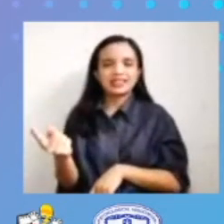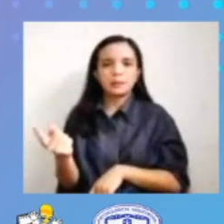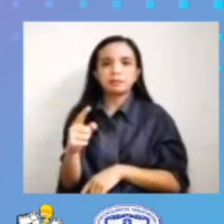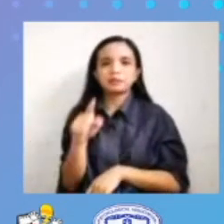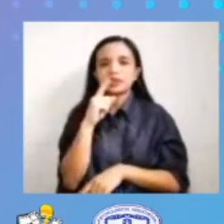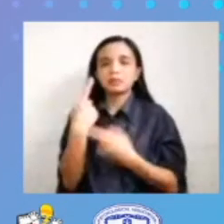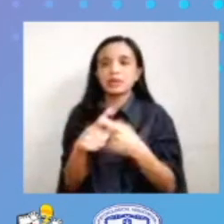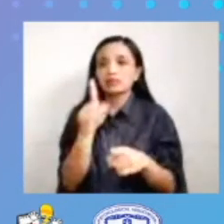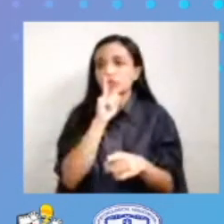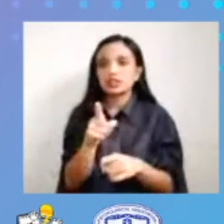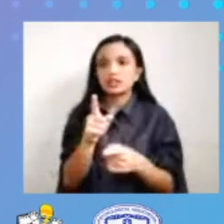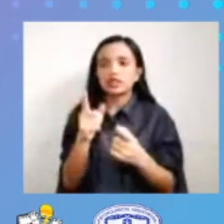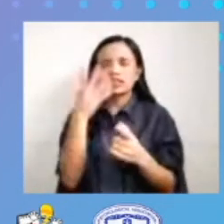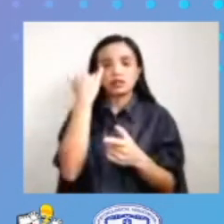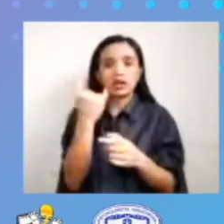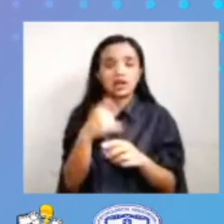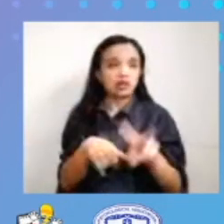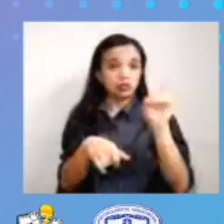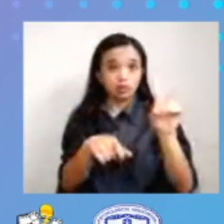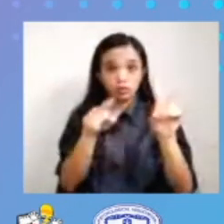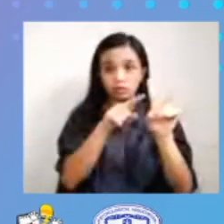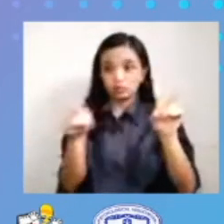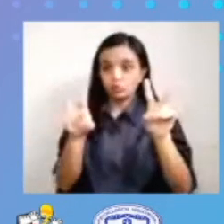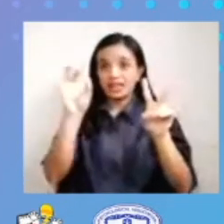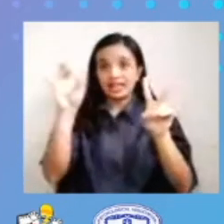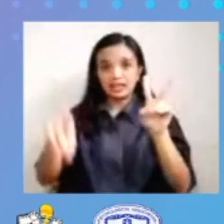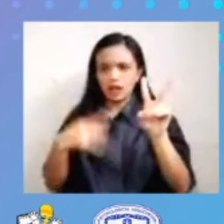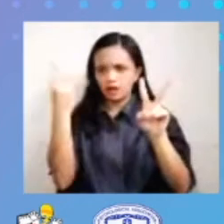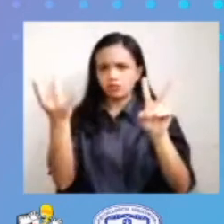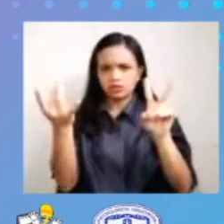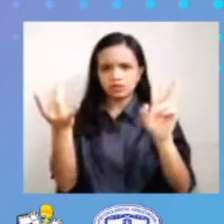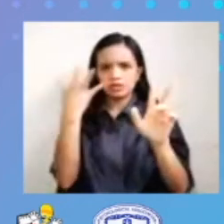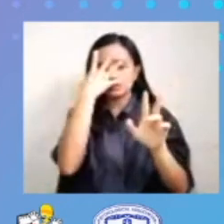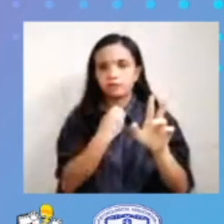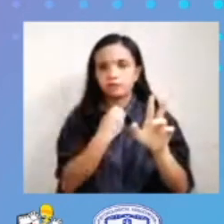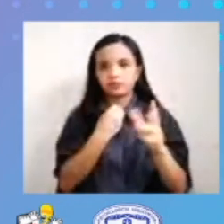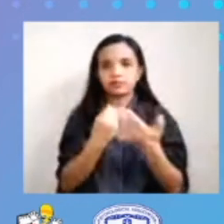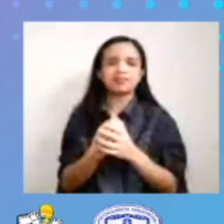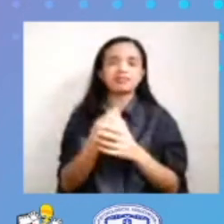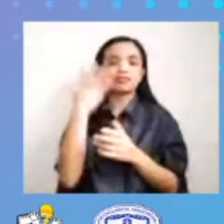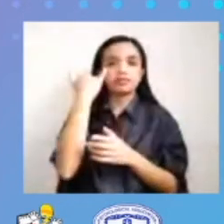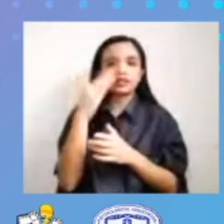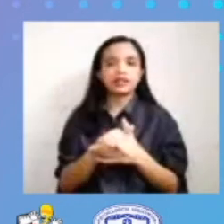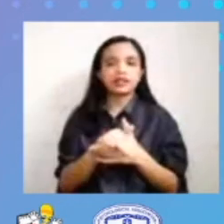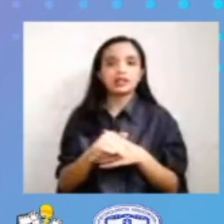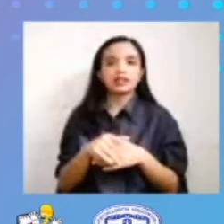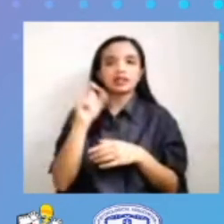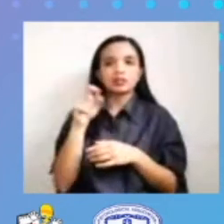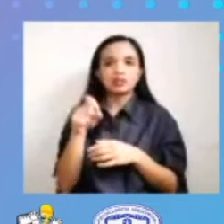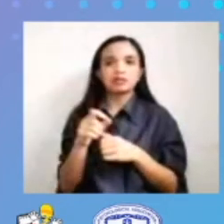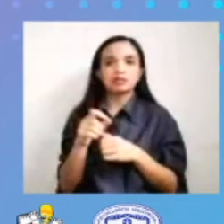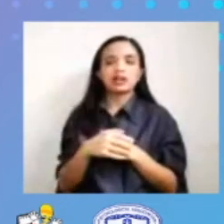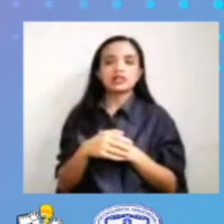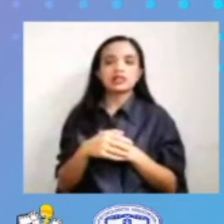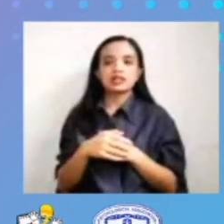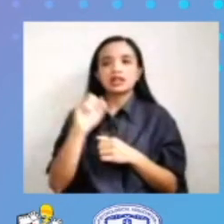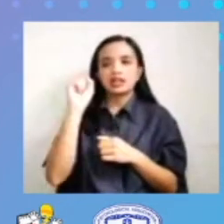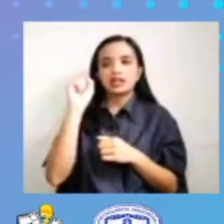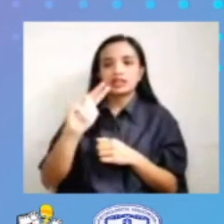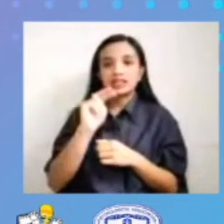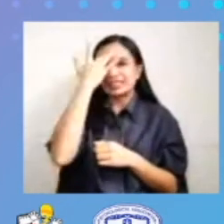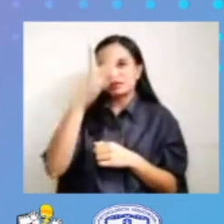mabagal. That's also progress. Okay? So there are many ways to do progress. That's the name of the game lang talaga. Progression. So you can